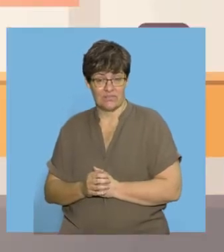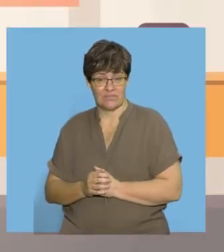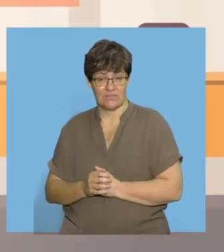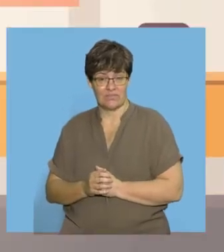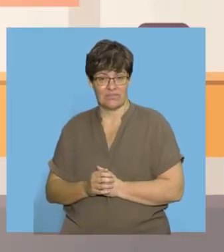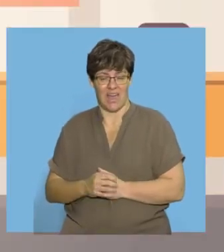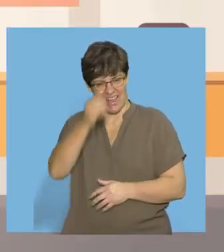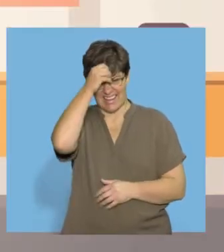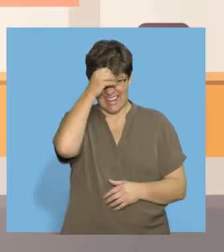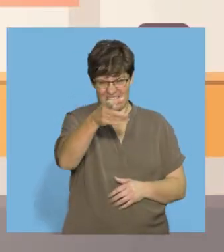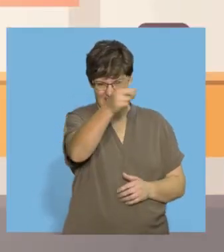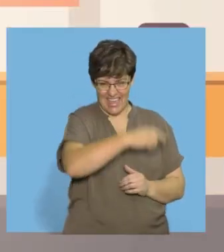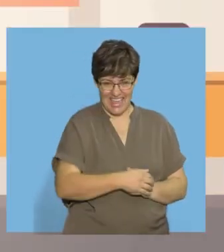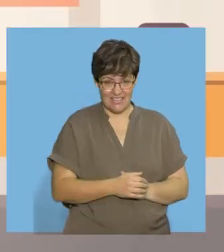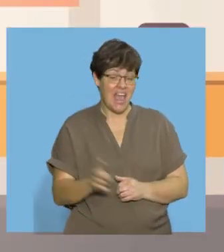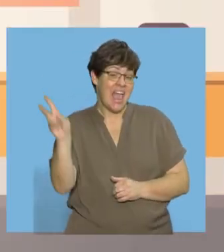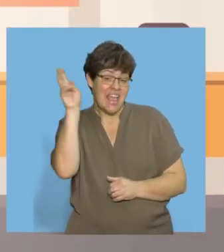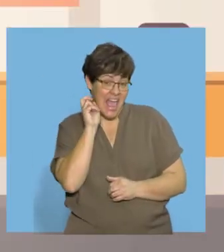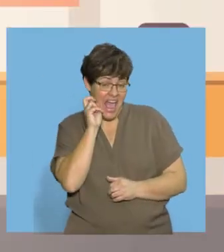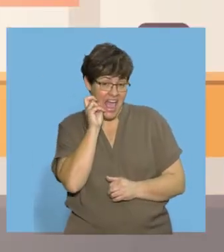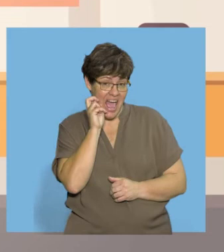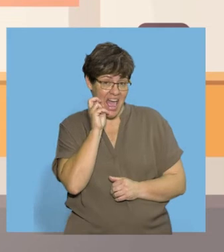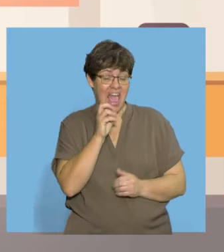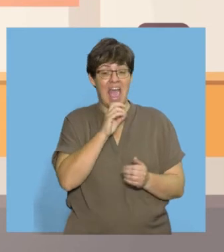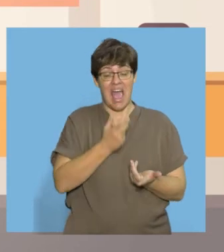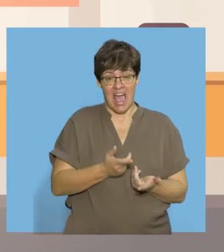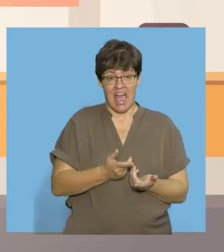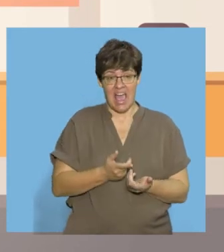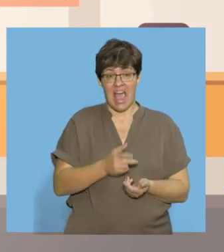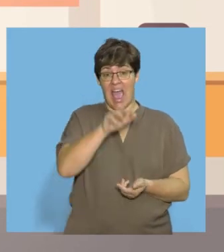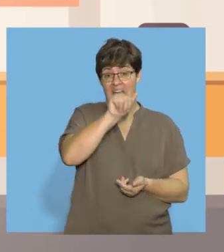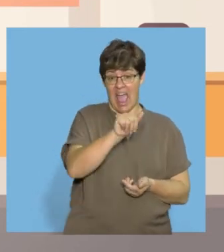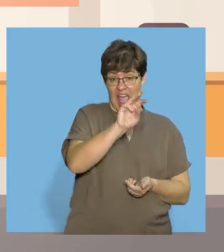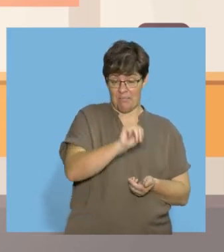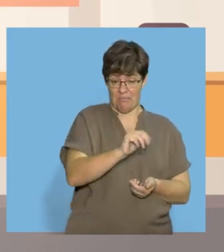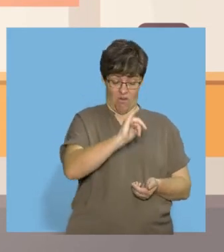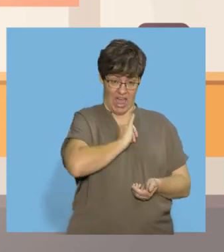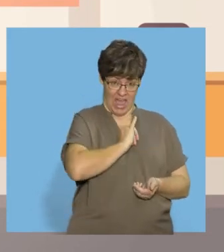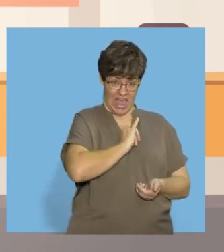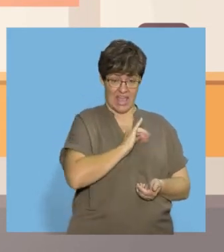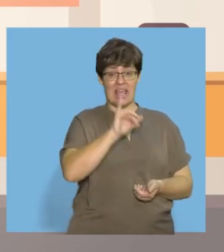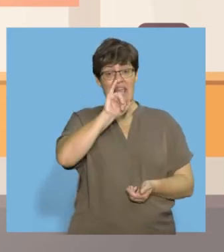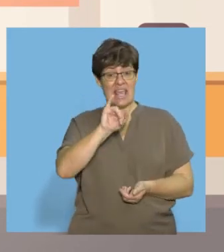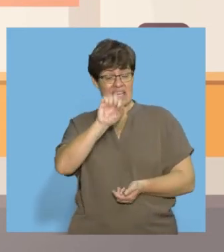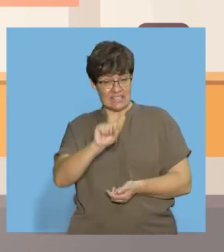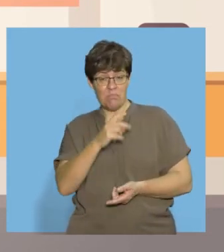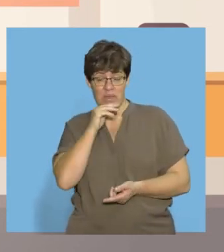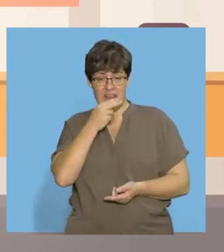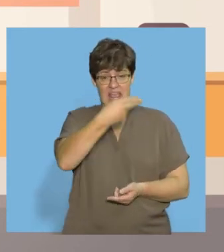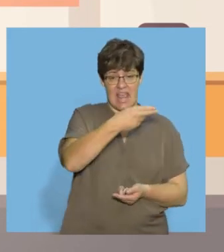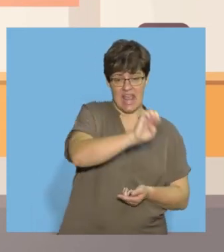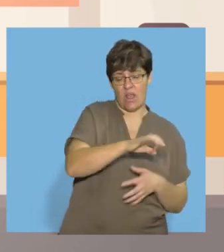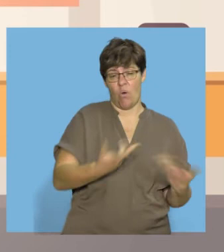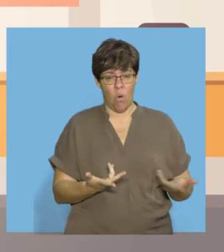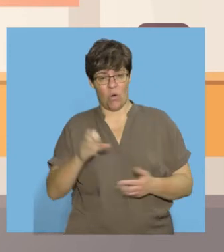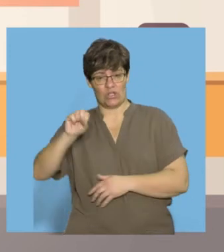Clever. Did you hear that we say am for I and is for he and she? Listen